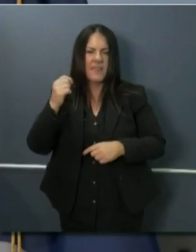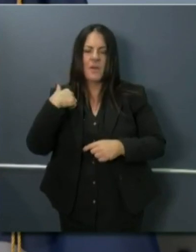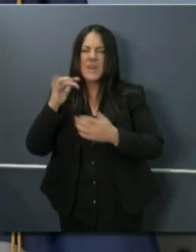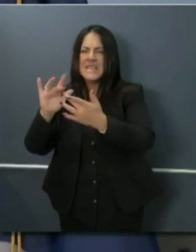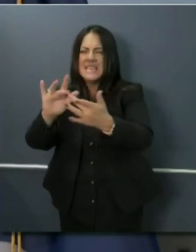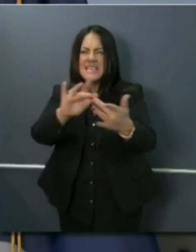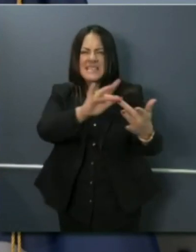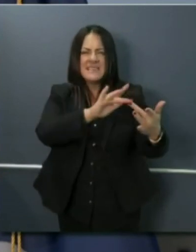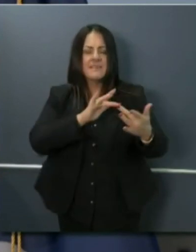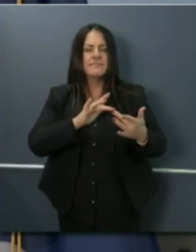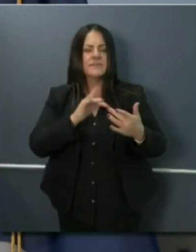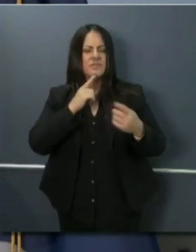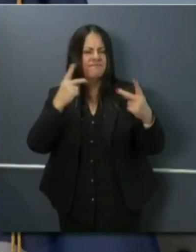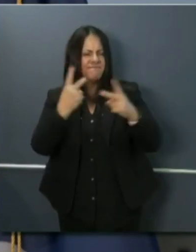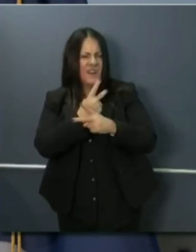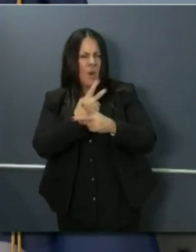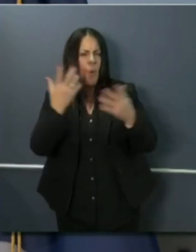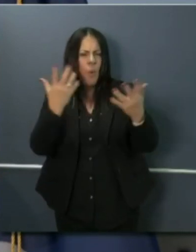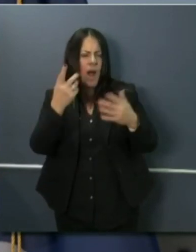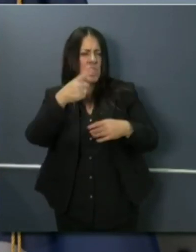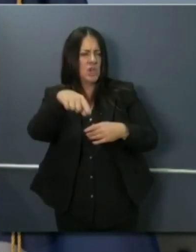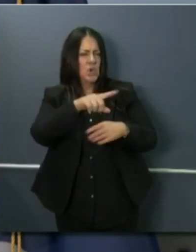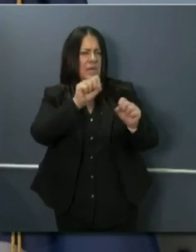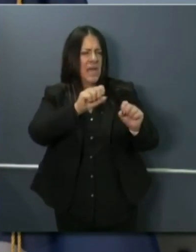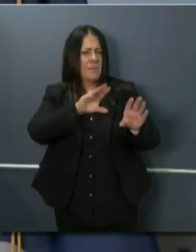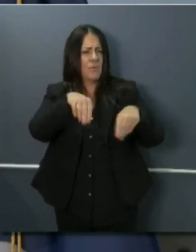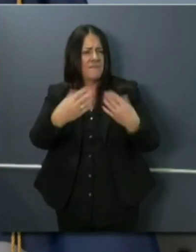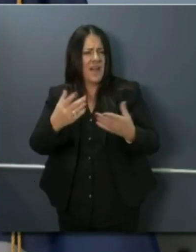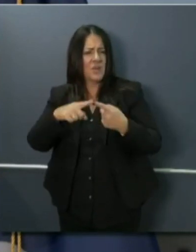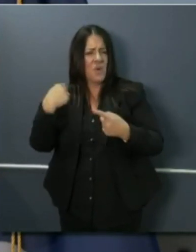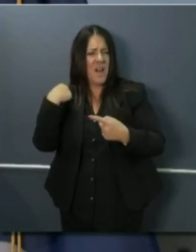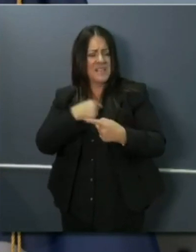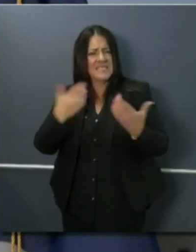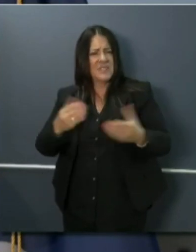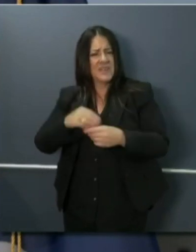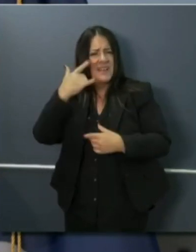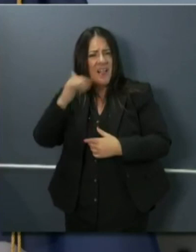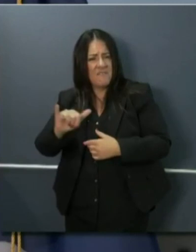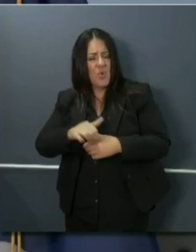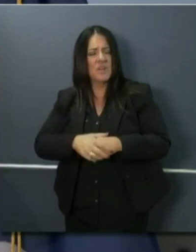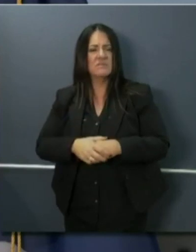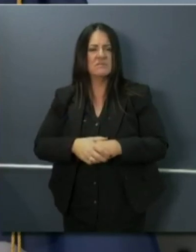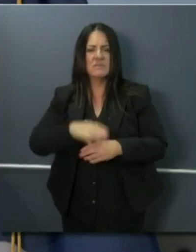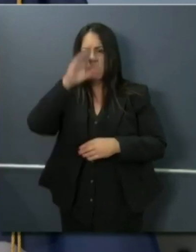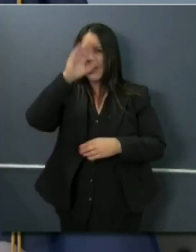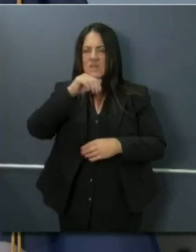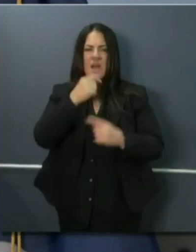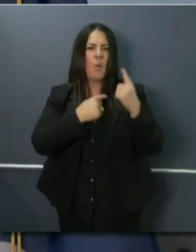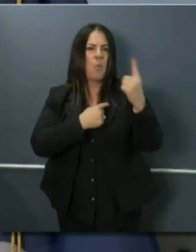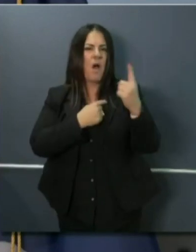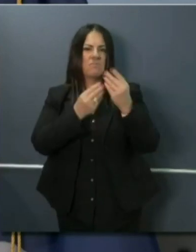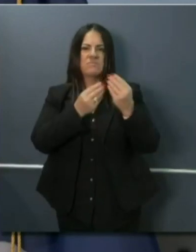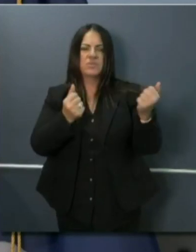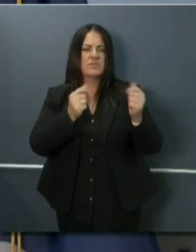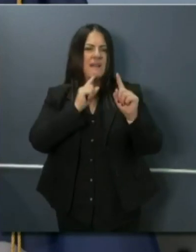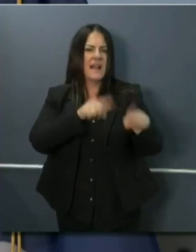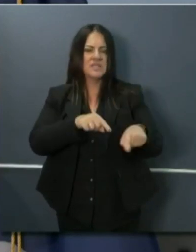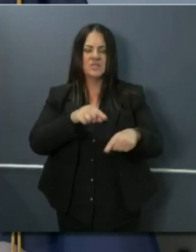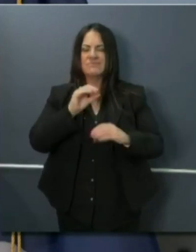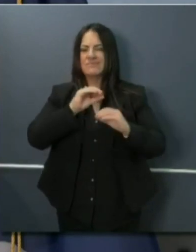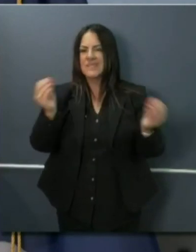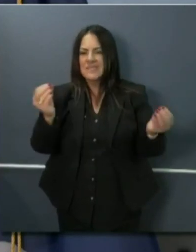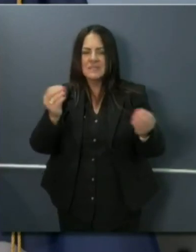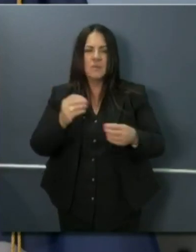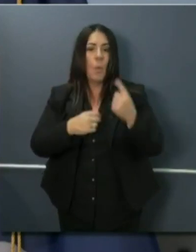out to figure out what they can provide California. We know that it's not going to be a single solution, as the governor said. There's not